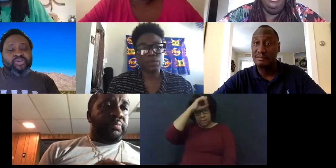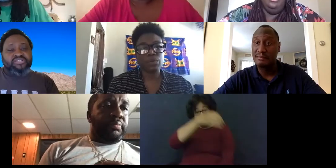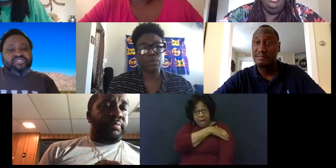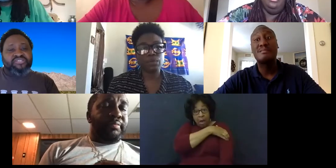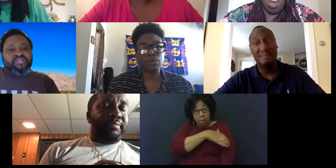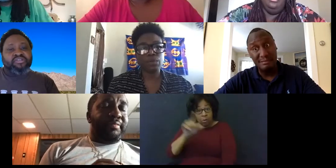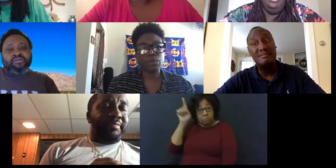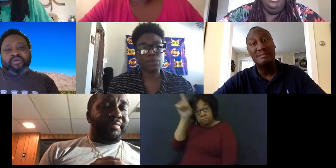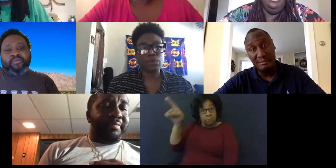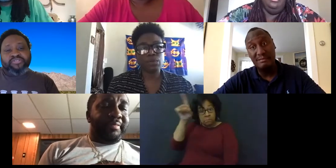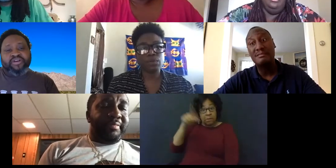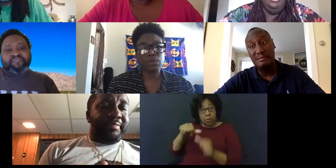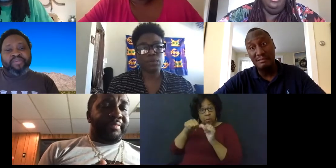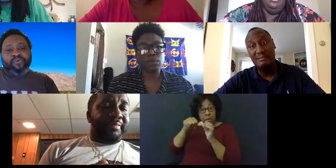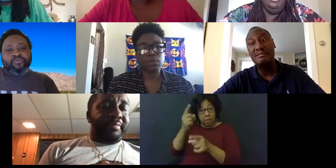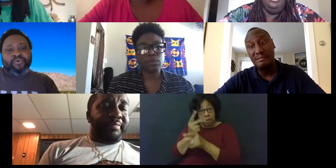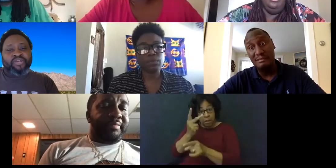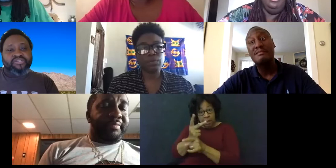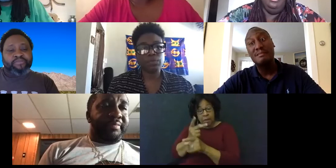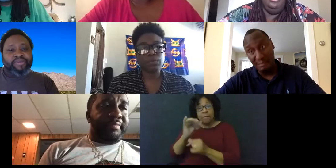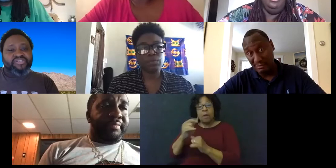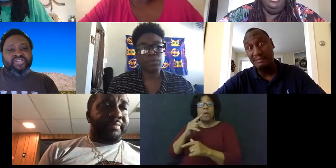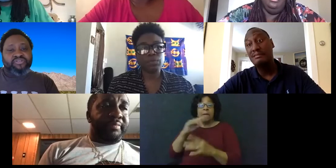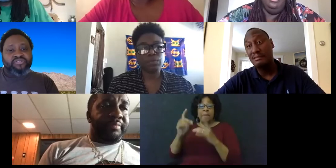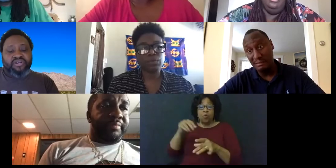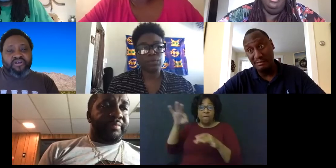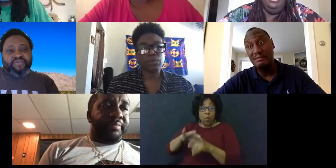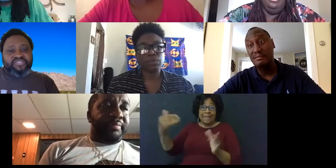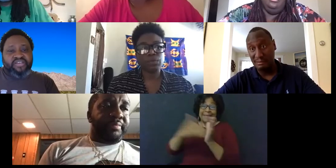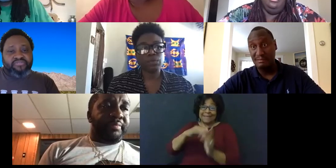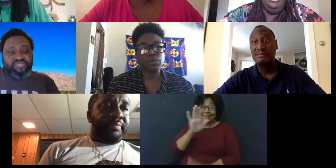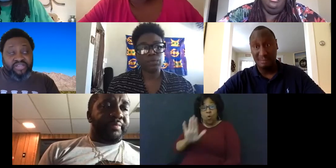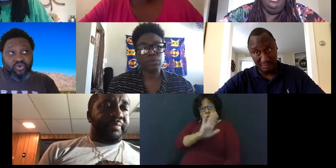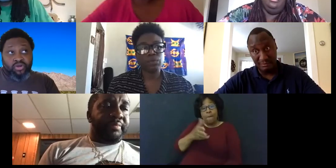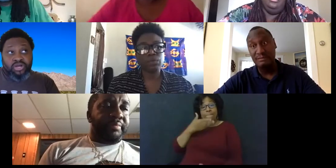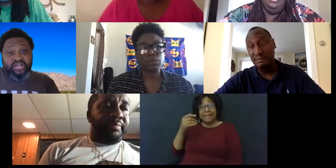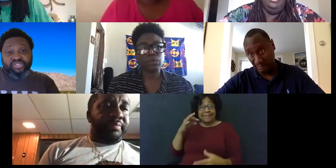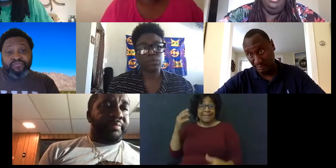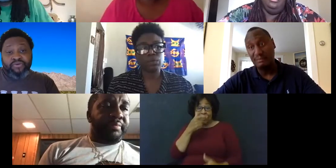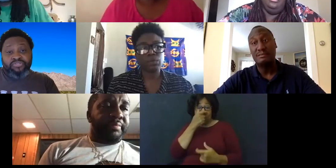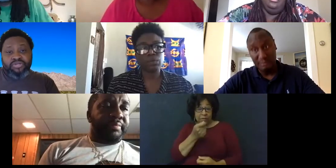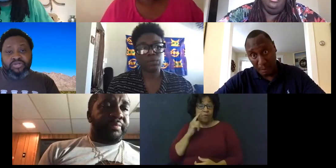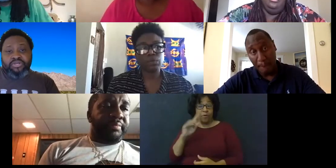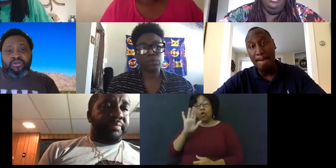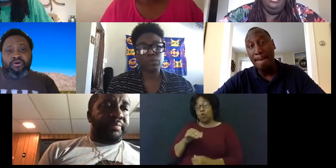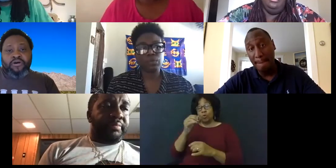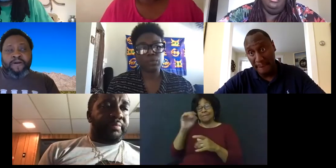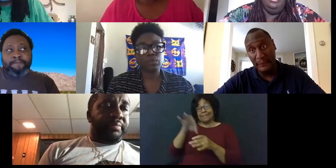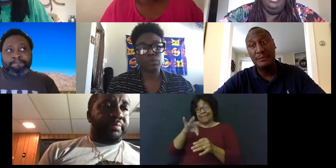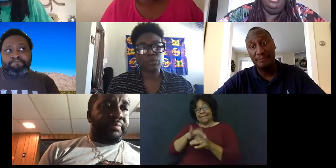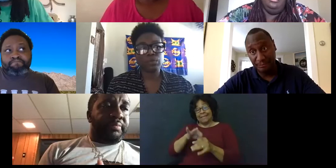that we consistently do, and we still have people who vote against their best interests for the sake of single issue votes. You